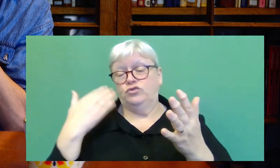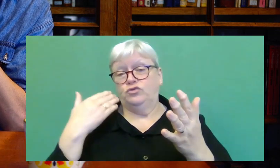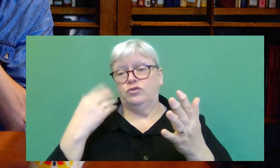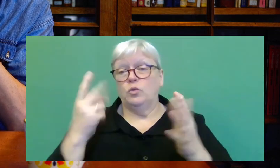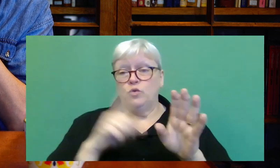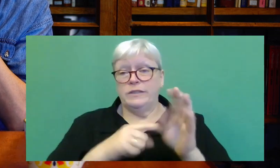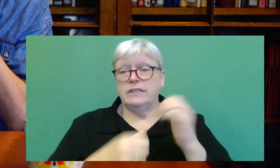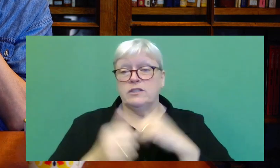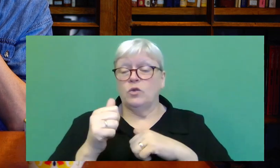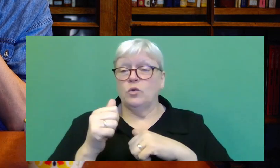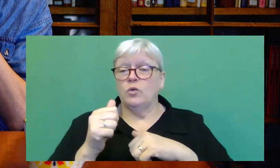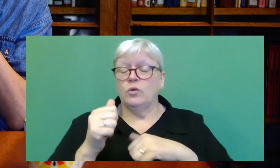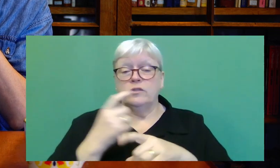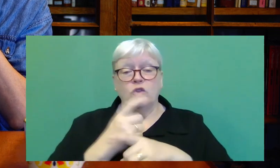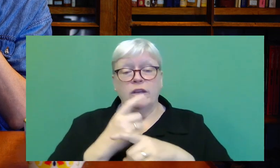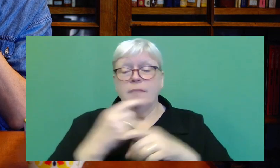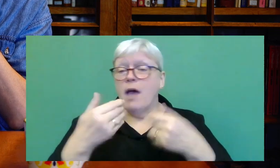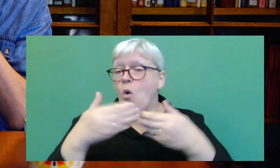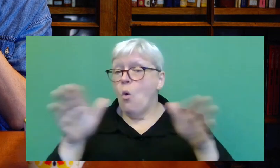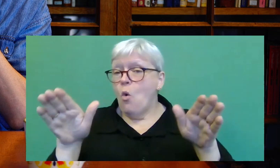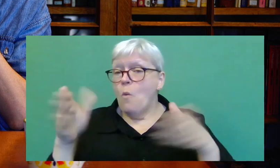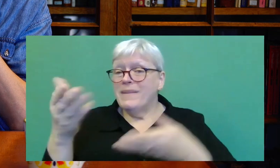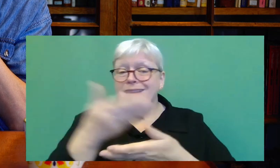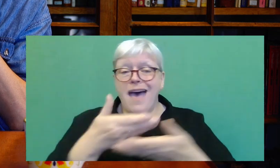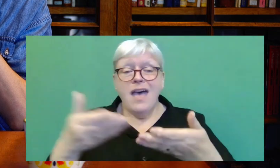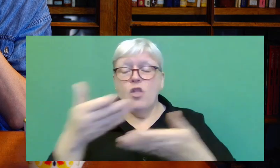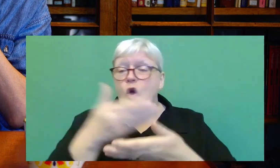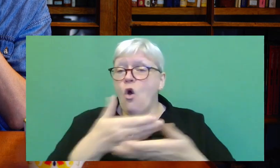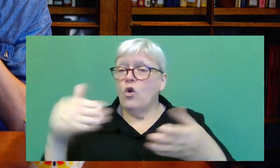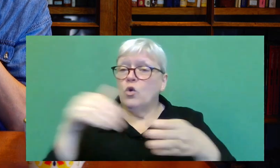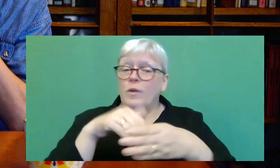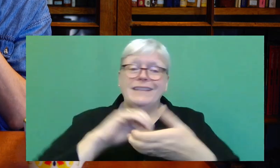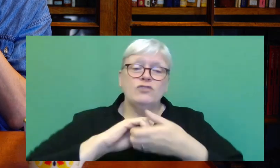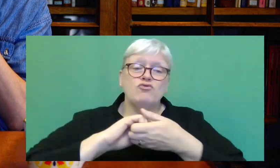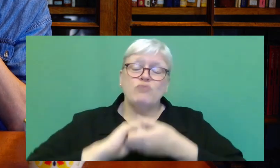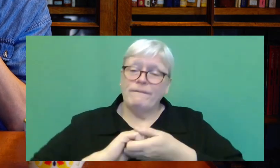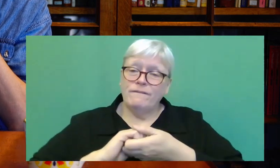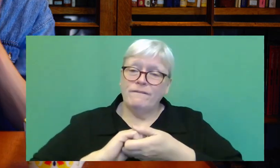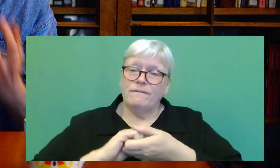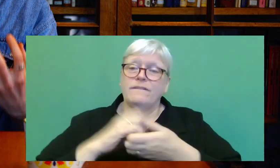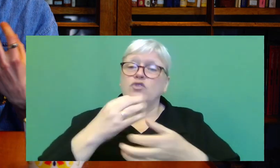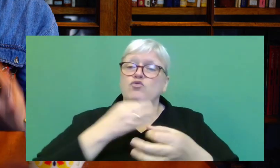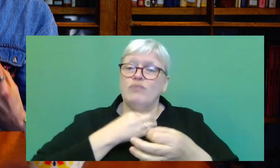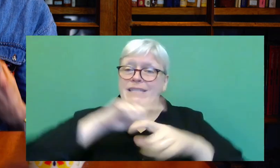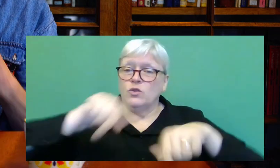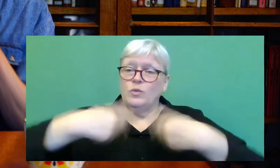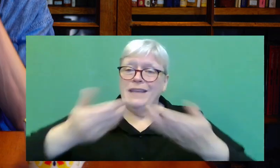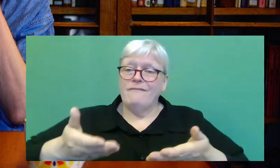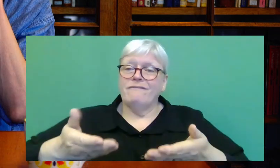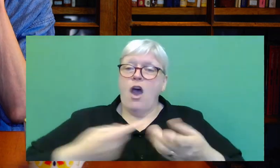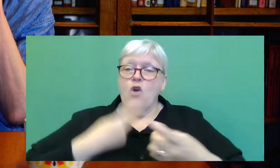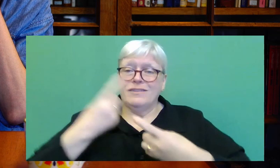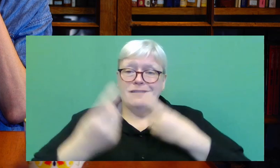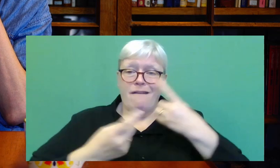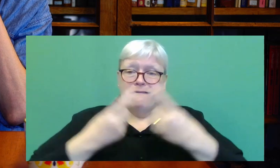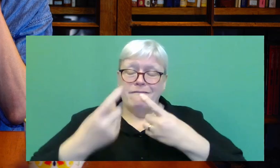within grief, and I think the risk that we pose to ourselves, our relationships and others around us, if we do stomach this